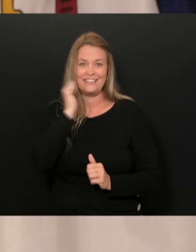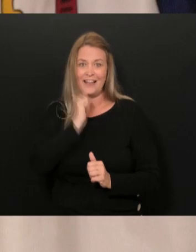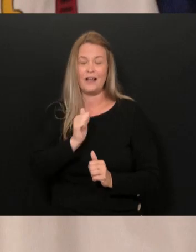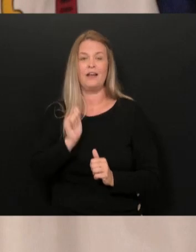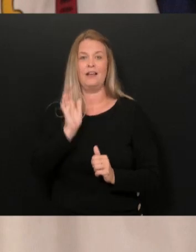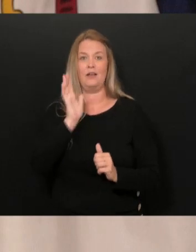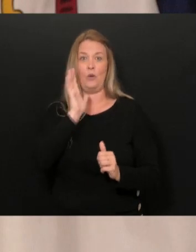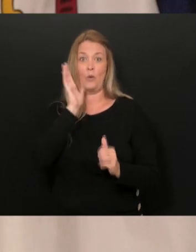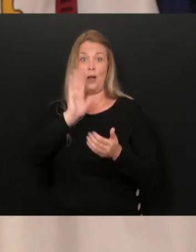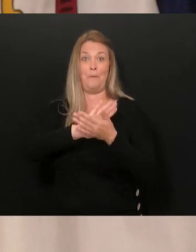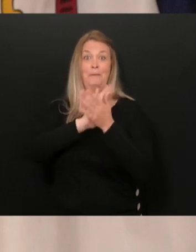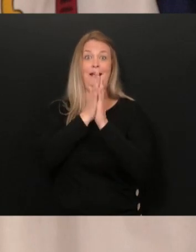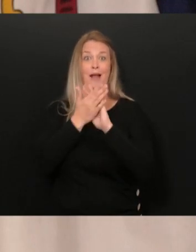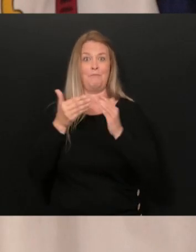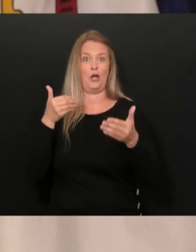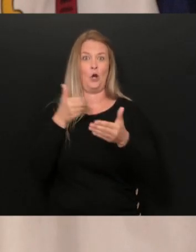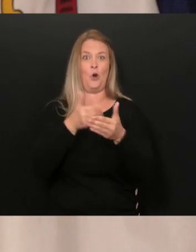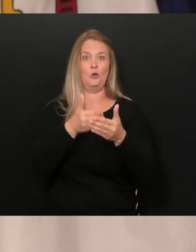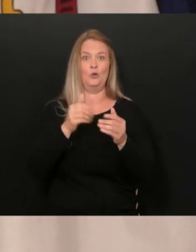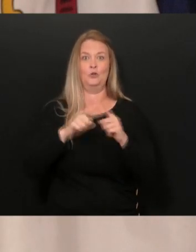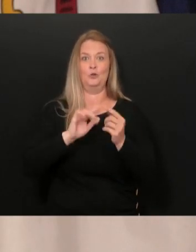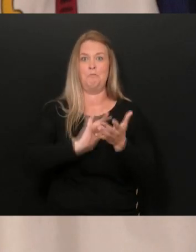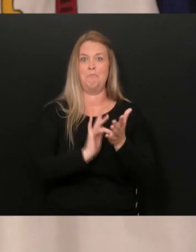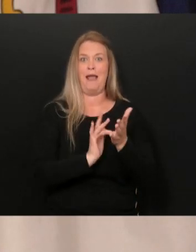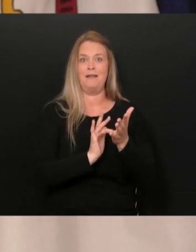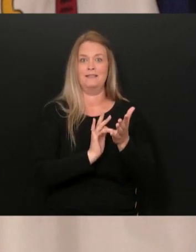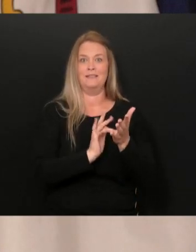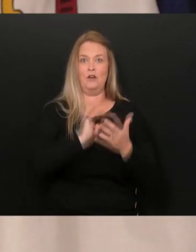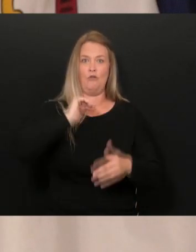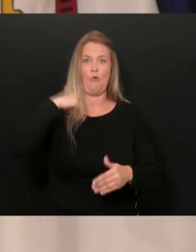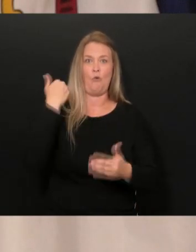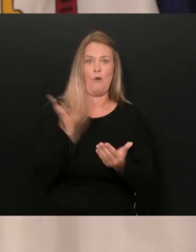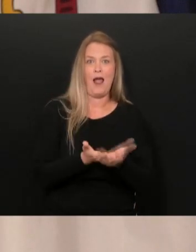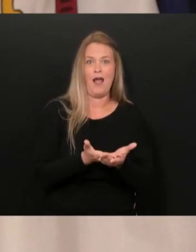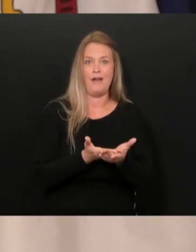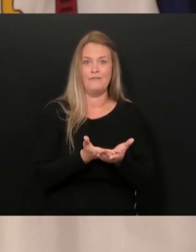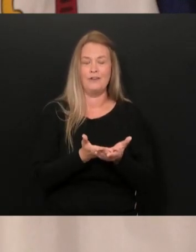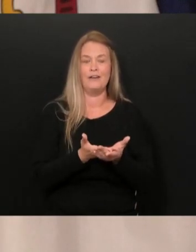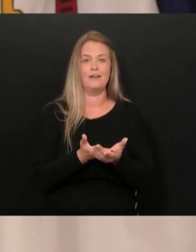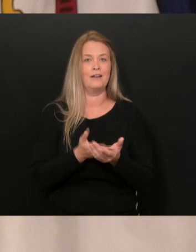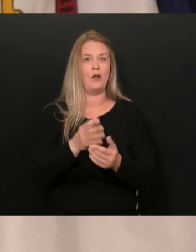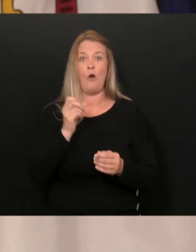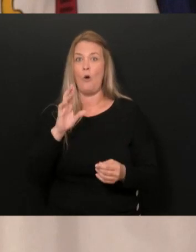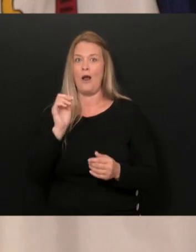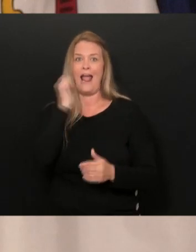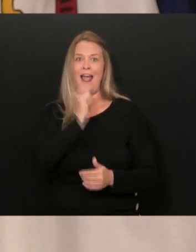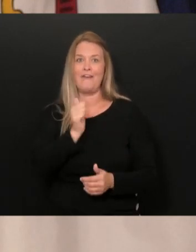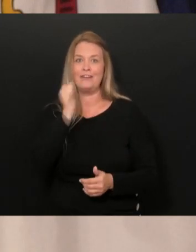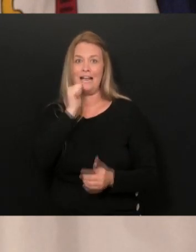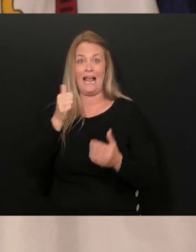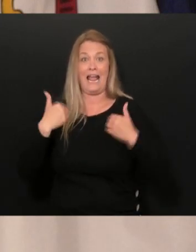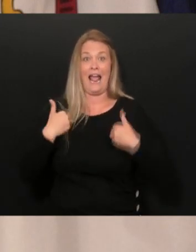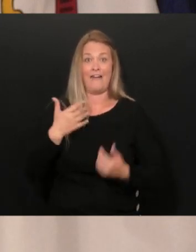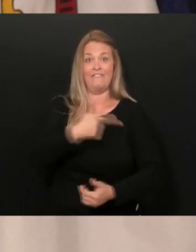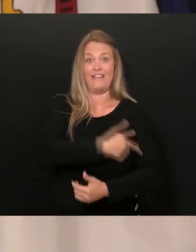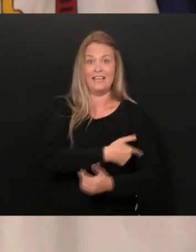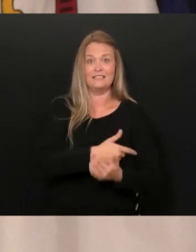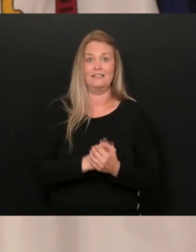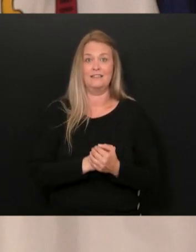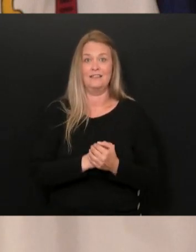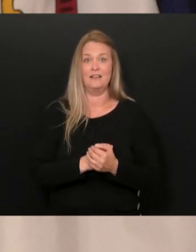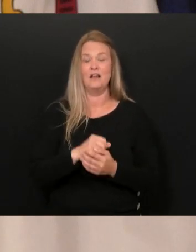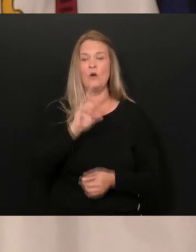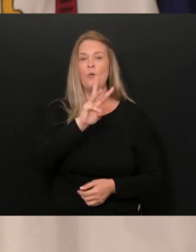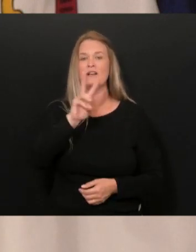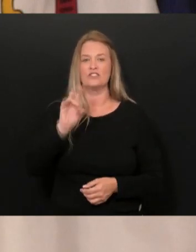we're closer to having that drug. Every day we're closer to having that vaccine. West Virginia will come